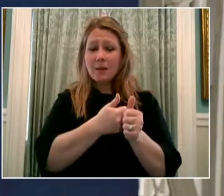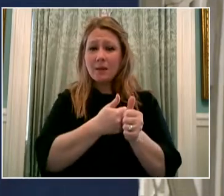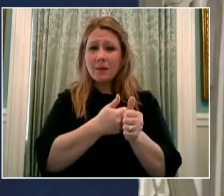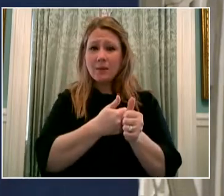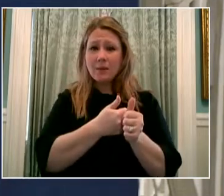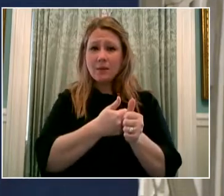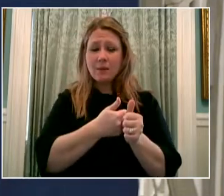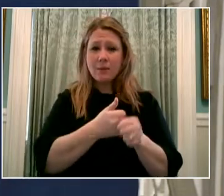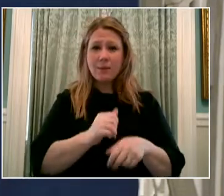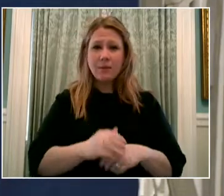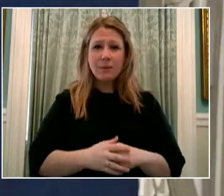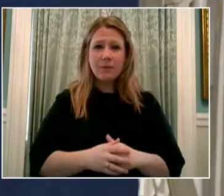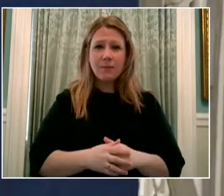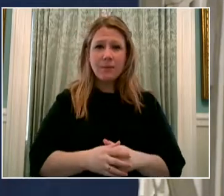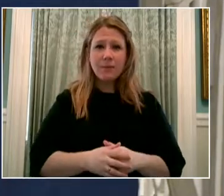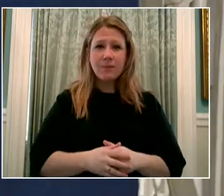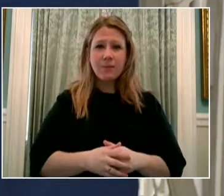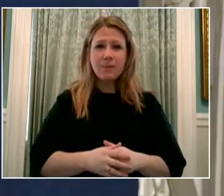No, you don't want to.